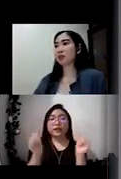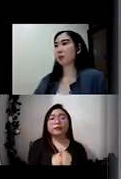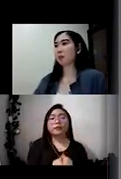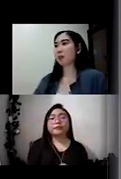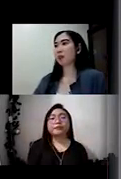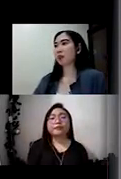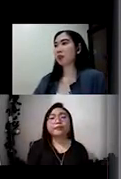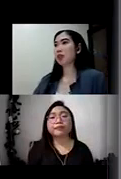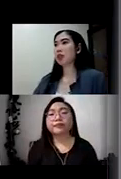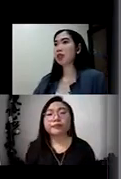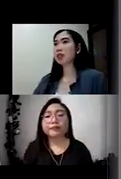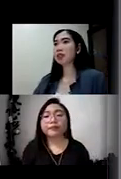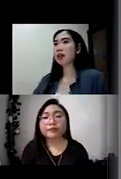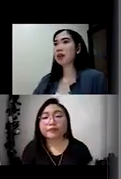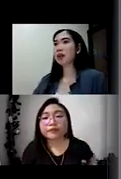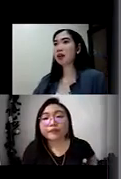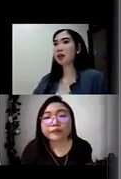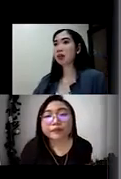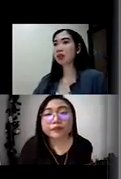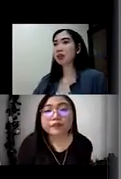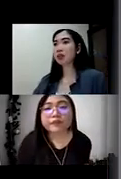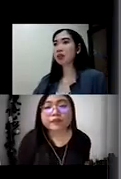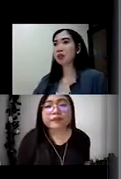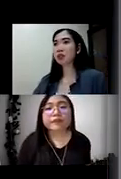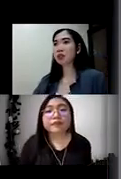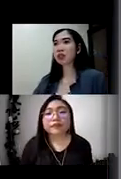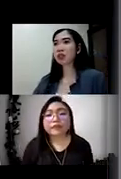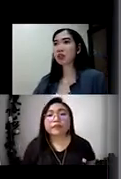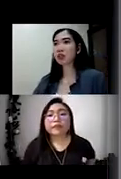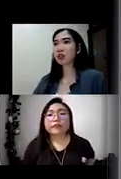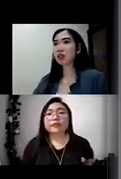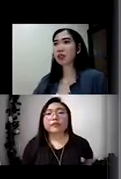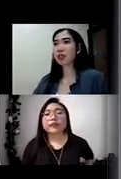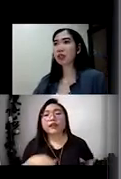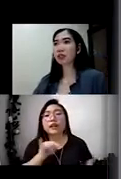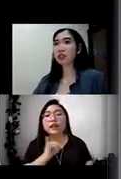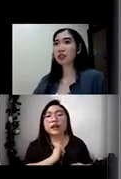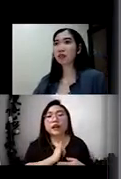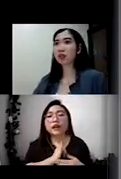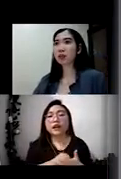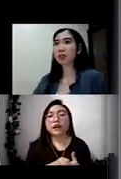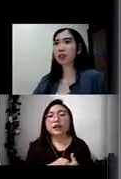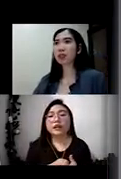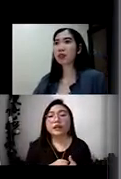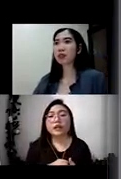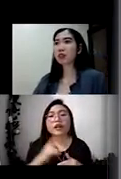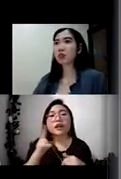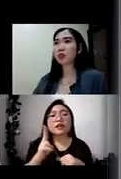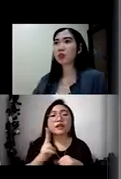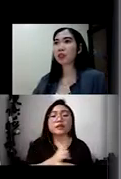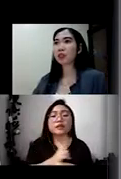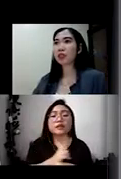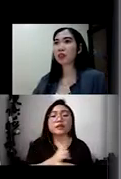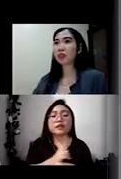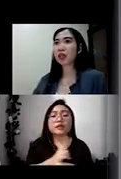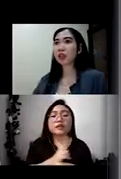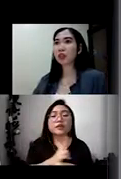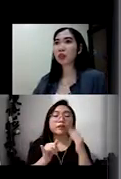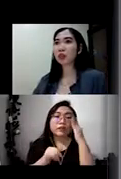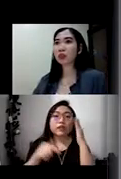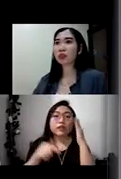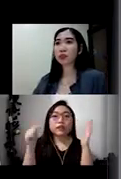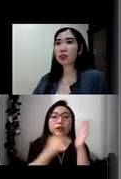it. Then I use also the conditional formatting. To do that, click nyo